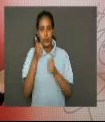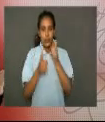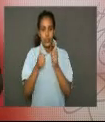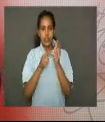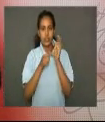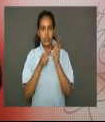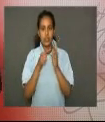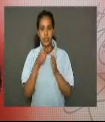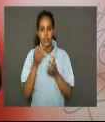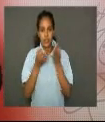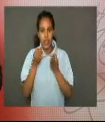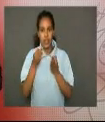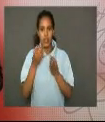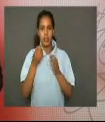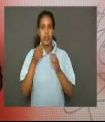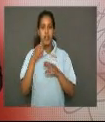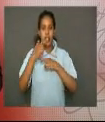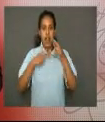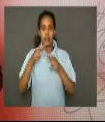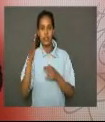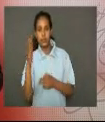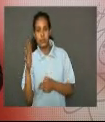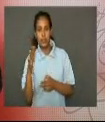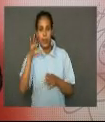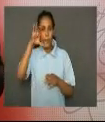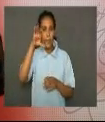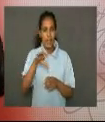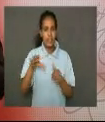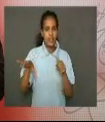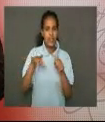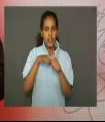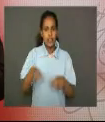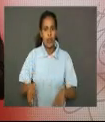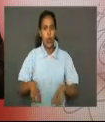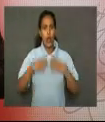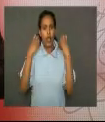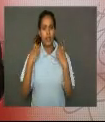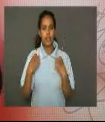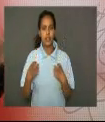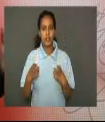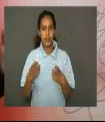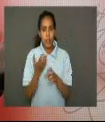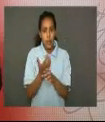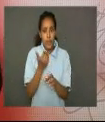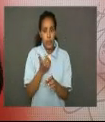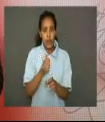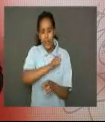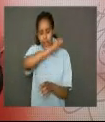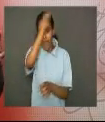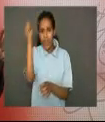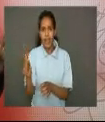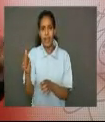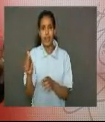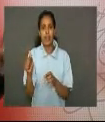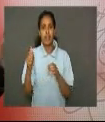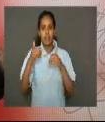states that reacting species must first collide before any